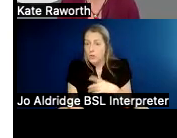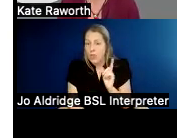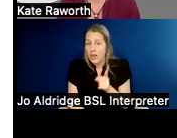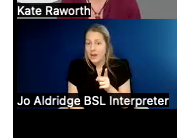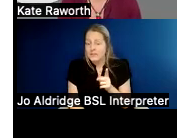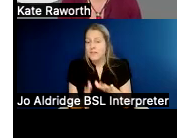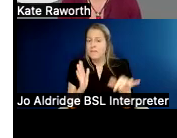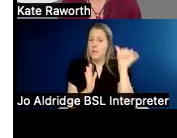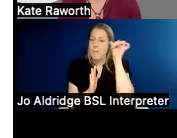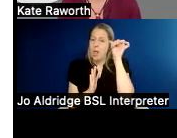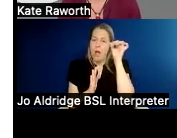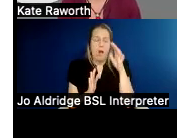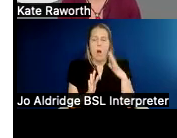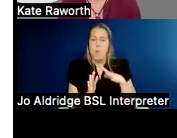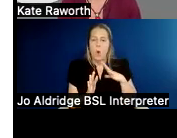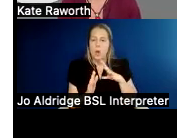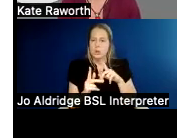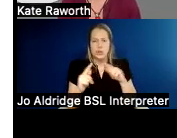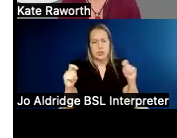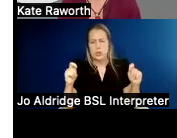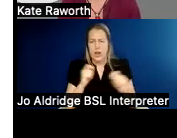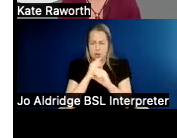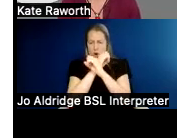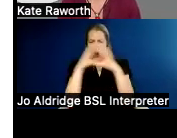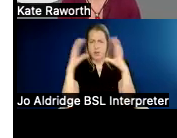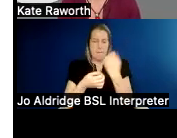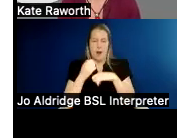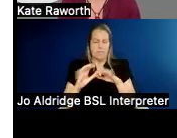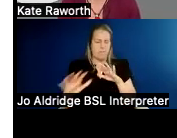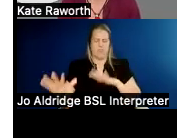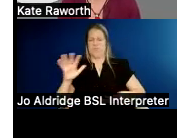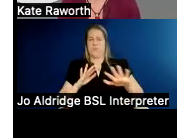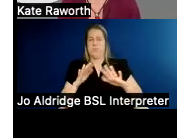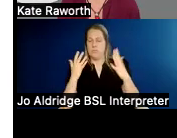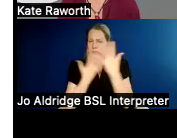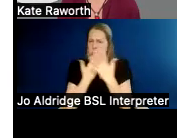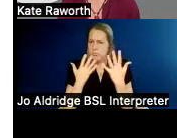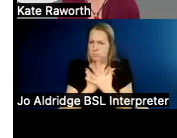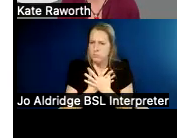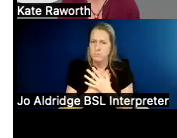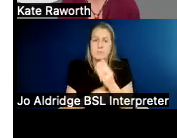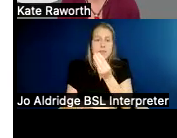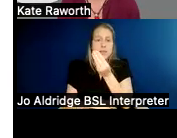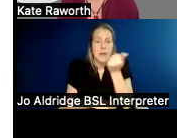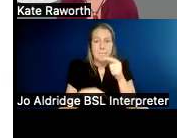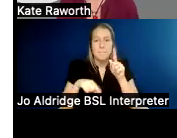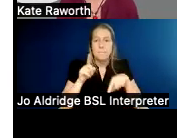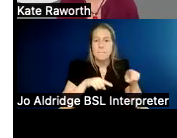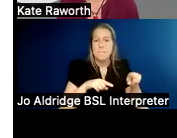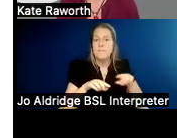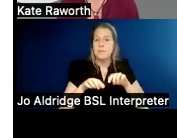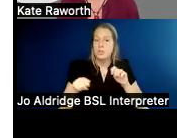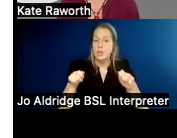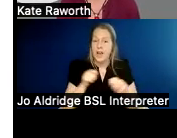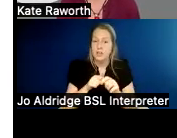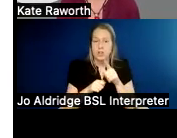of the names and categories of the dimensions have changed. If I look at the social, for example, we've got equality. That